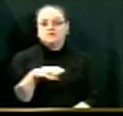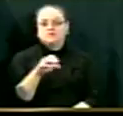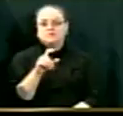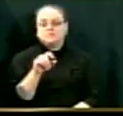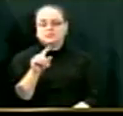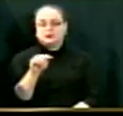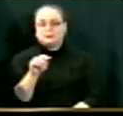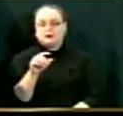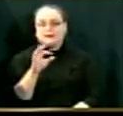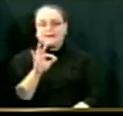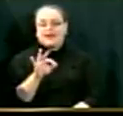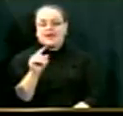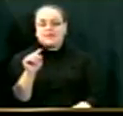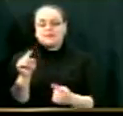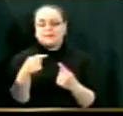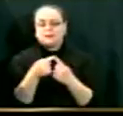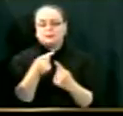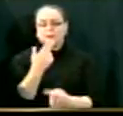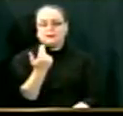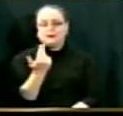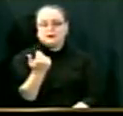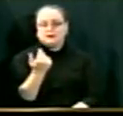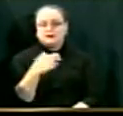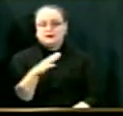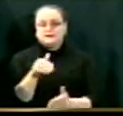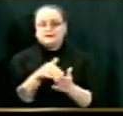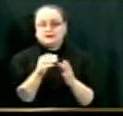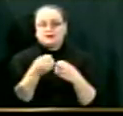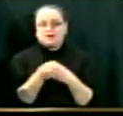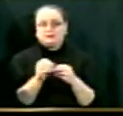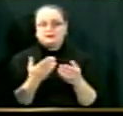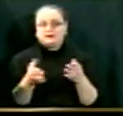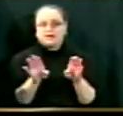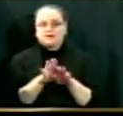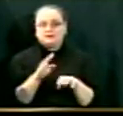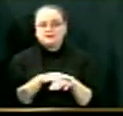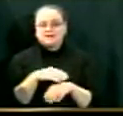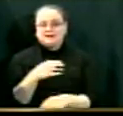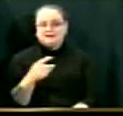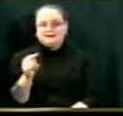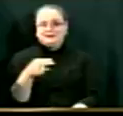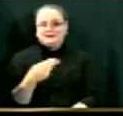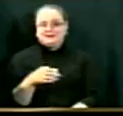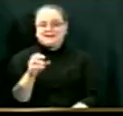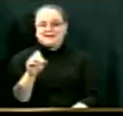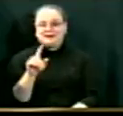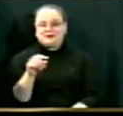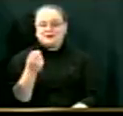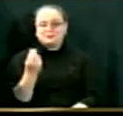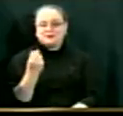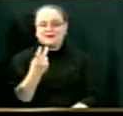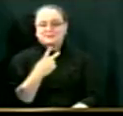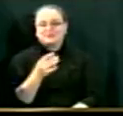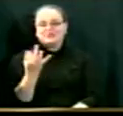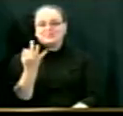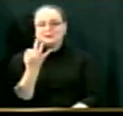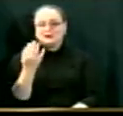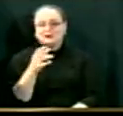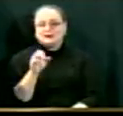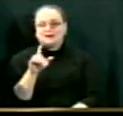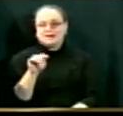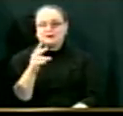October 13th, with the central offices being closed on Thursday, October 12th, and Friday,